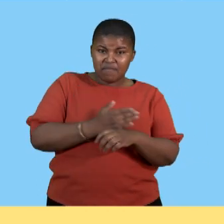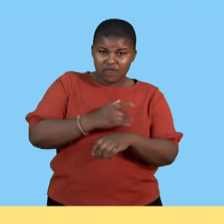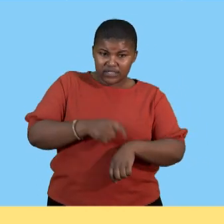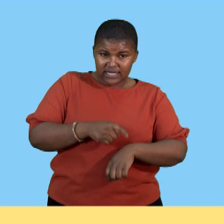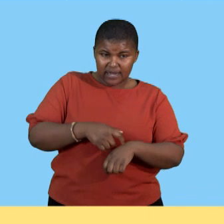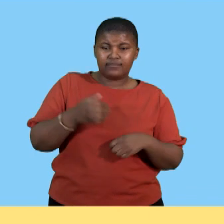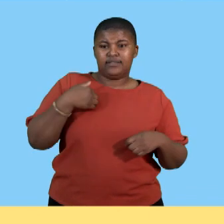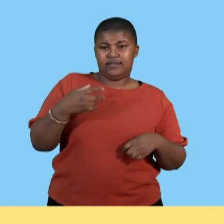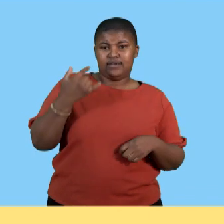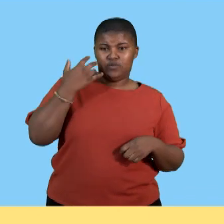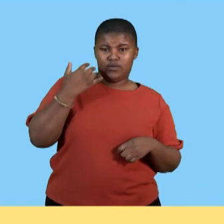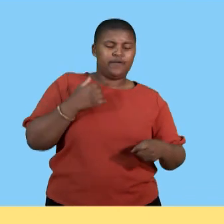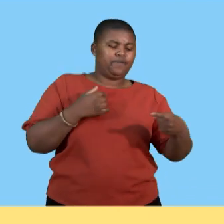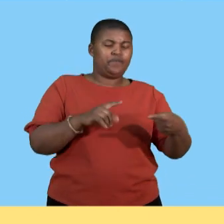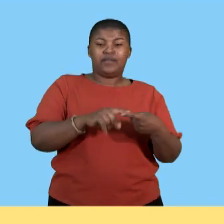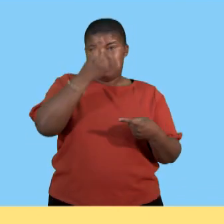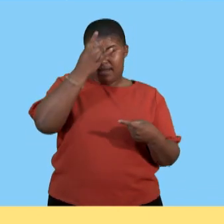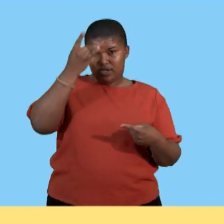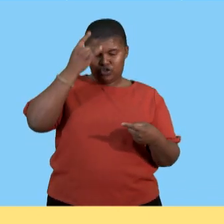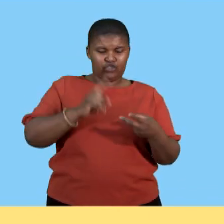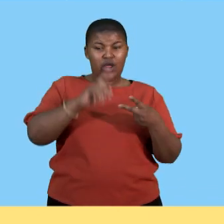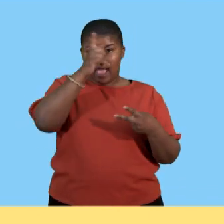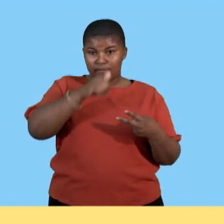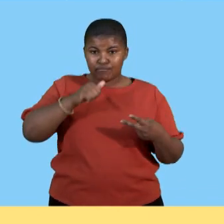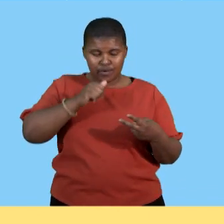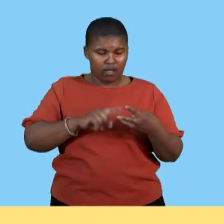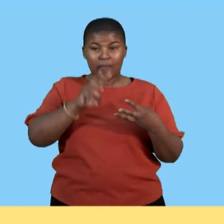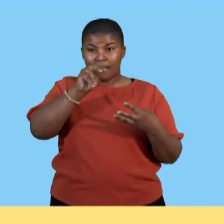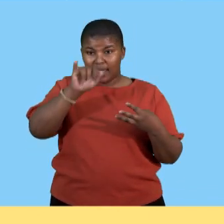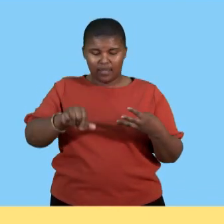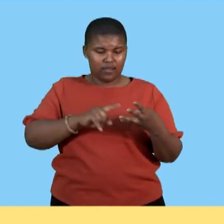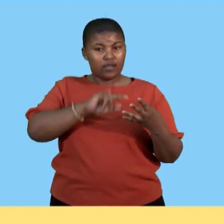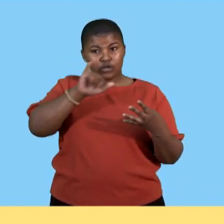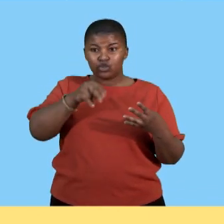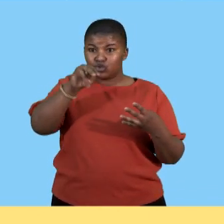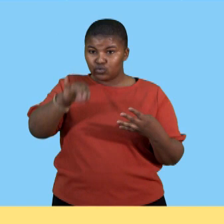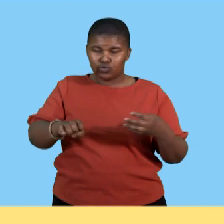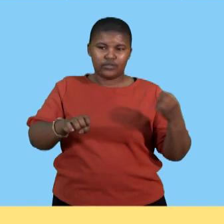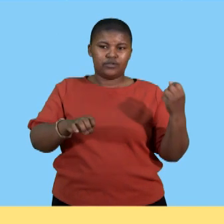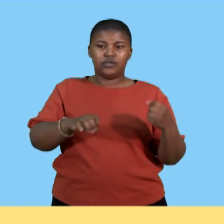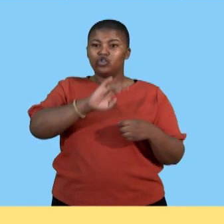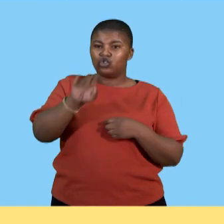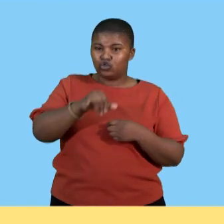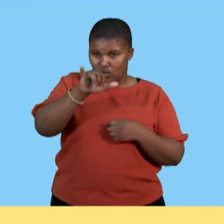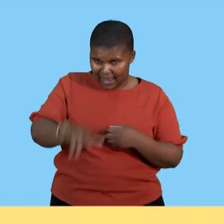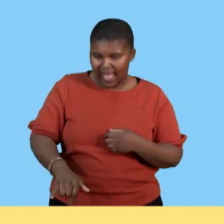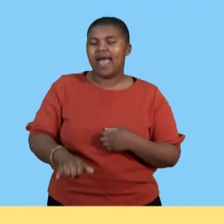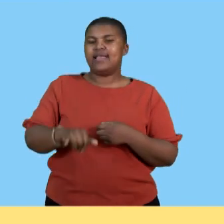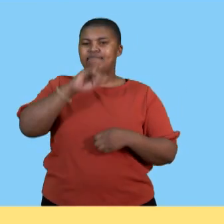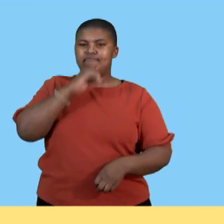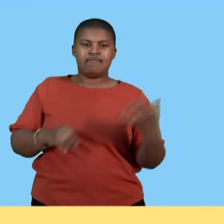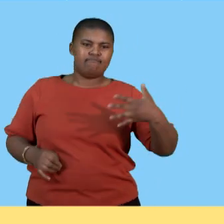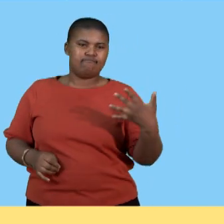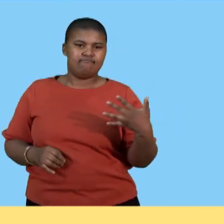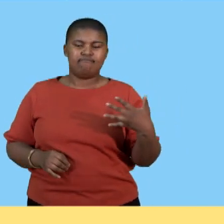advance, we start from March, April, May, June, then July, which